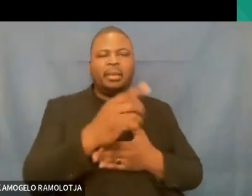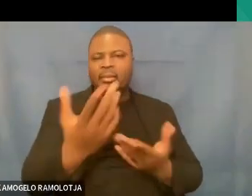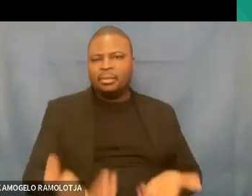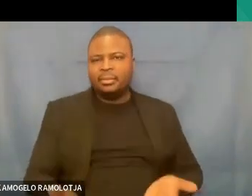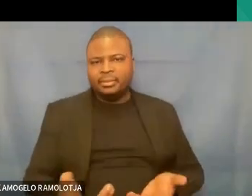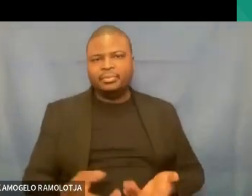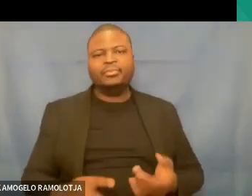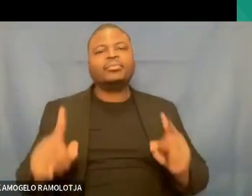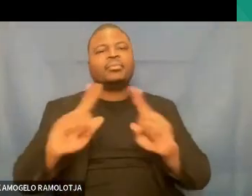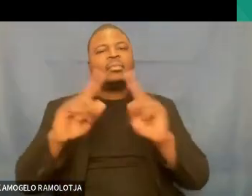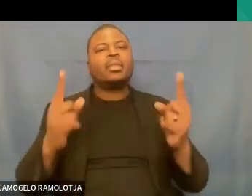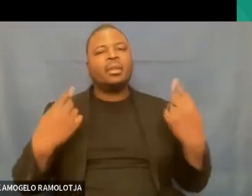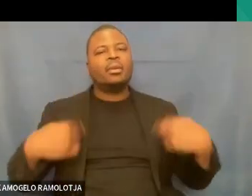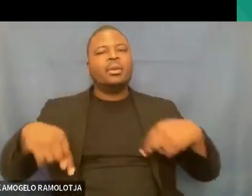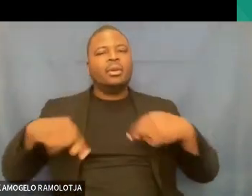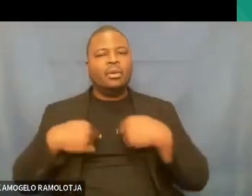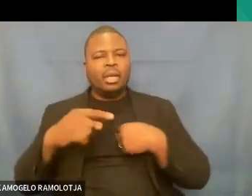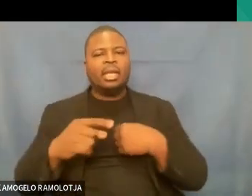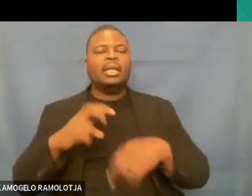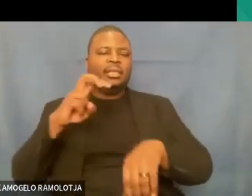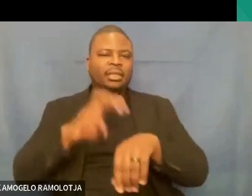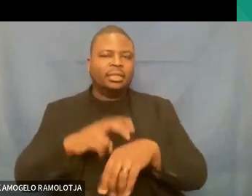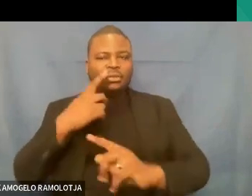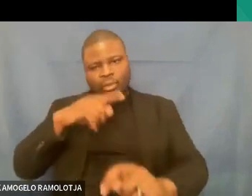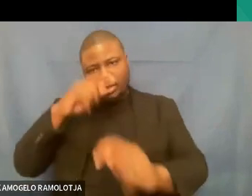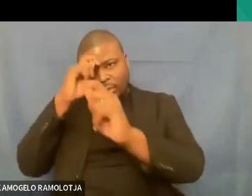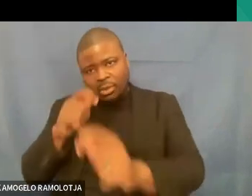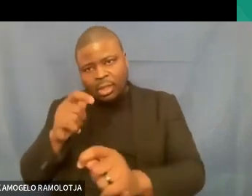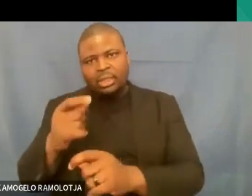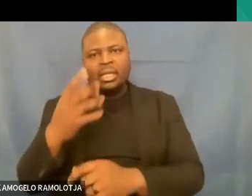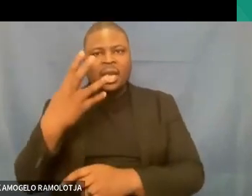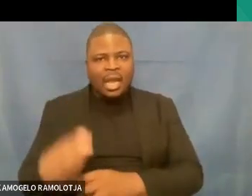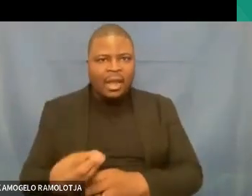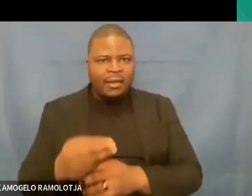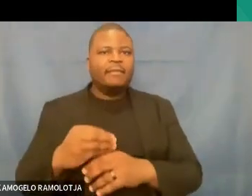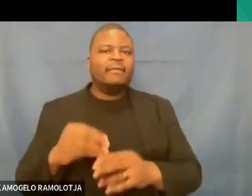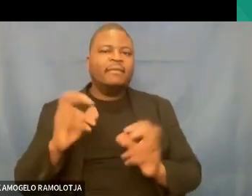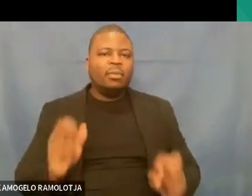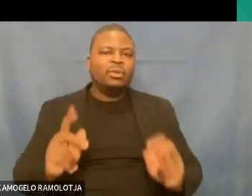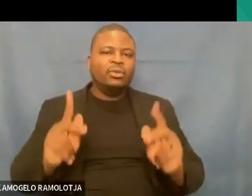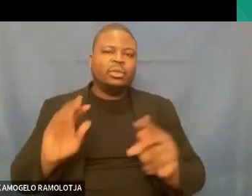However, we need to also acknowledge that there are opportunities,